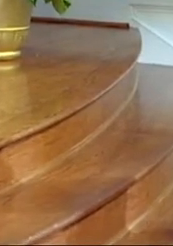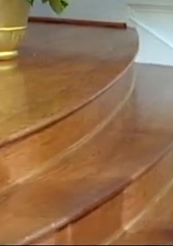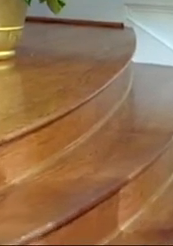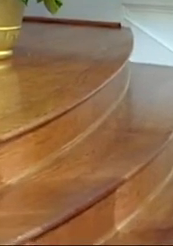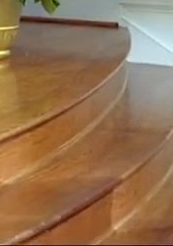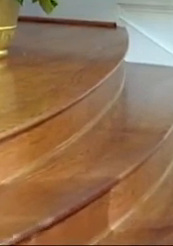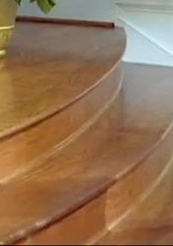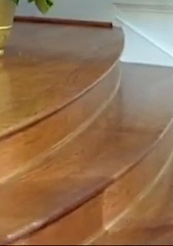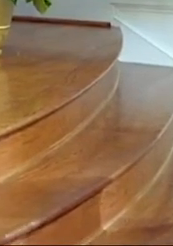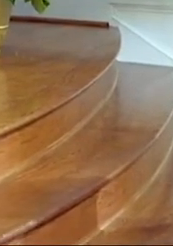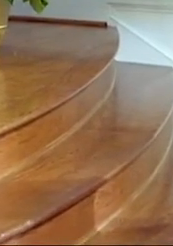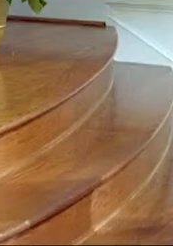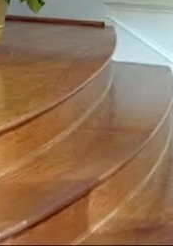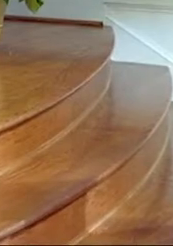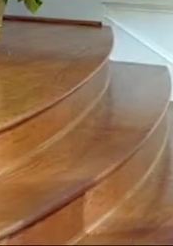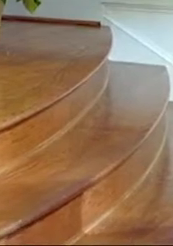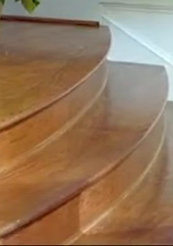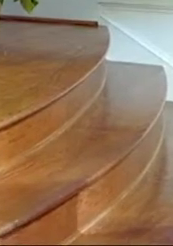then,